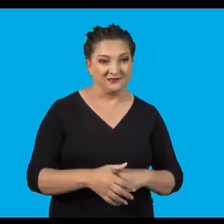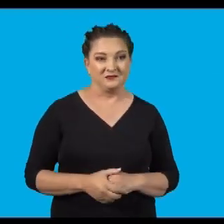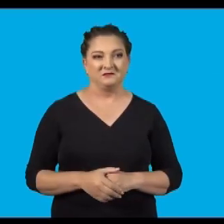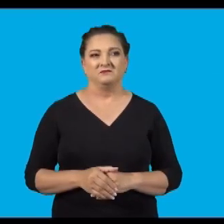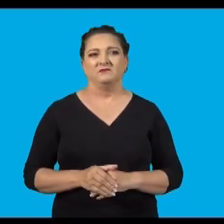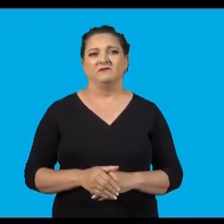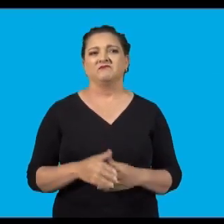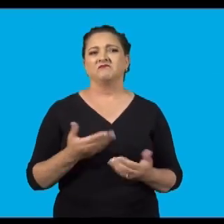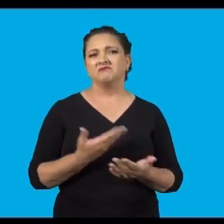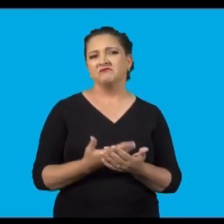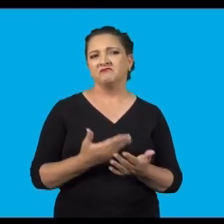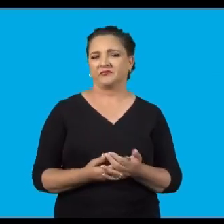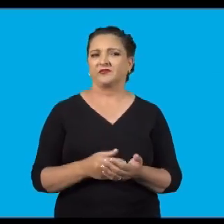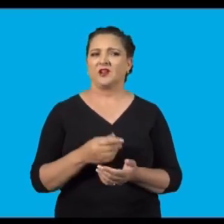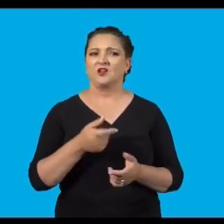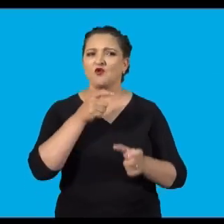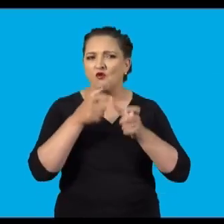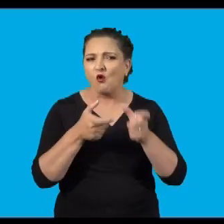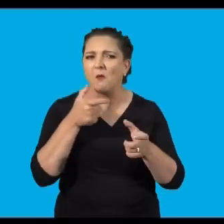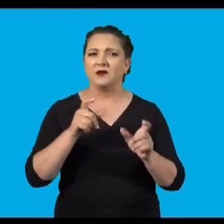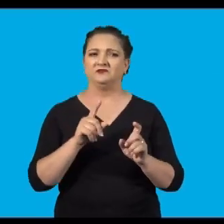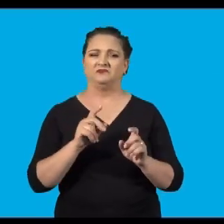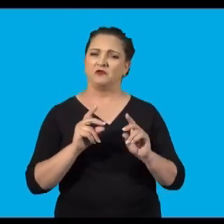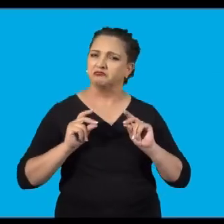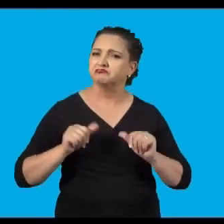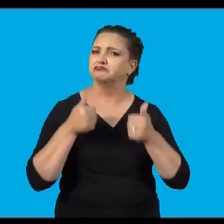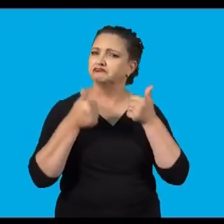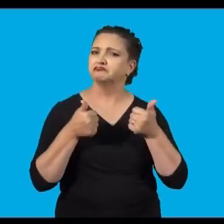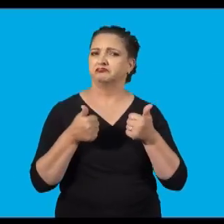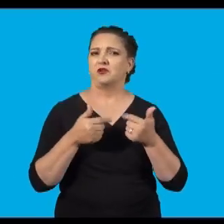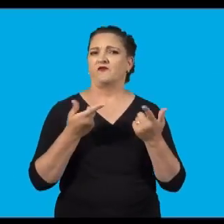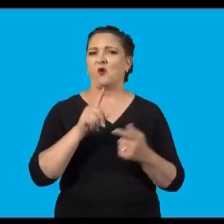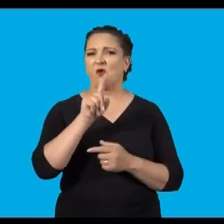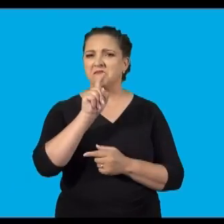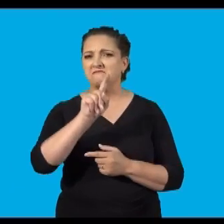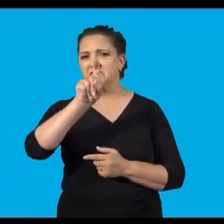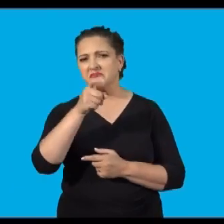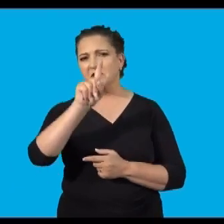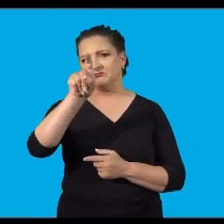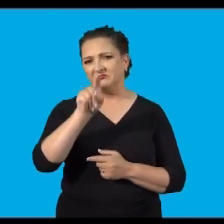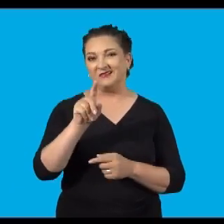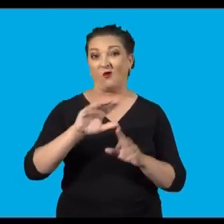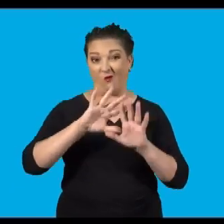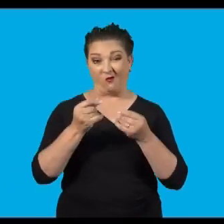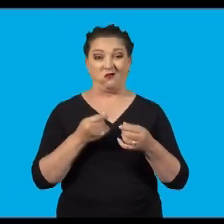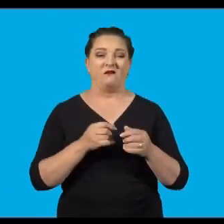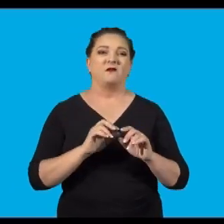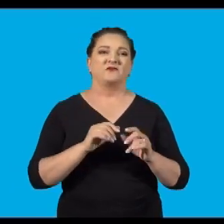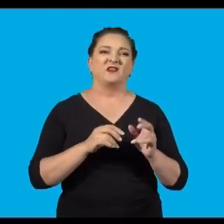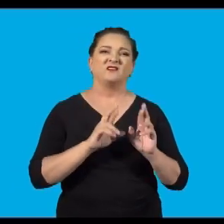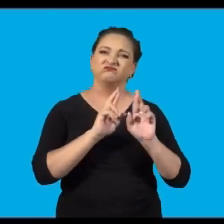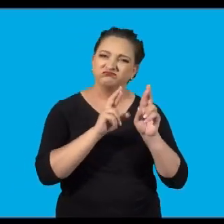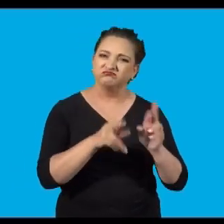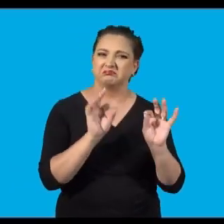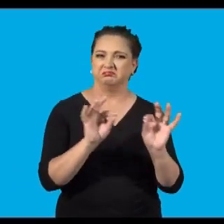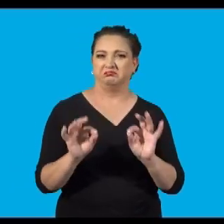writing, comment on the effectiveness of punctuation, and then respond to questions about language structures. So in grade 12, we